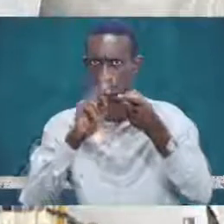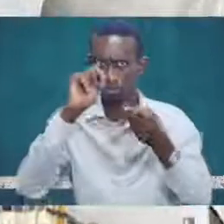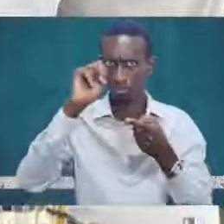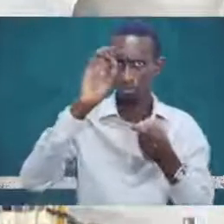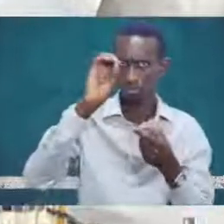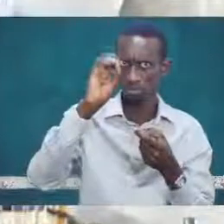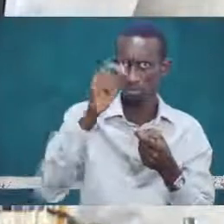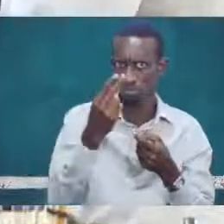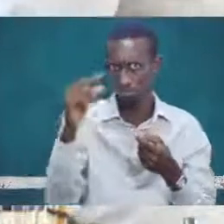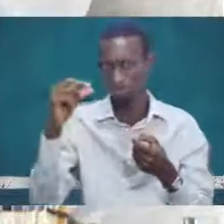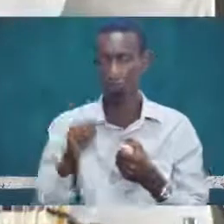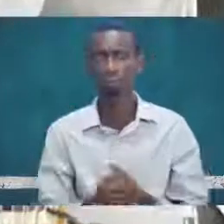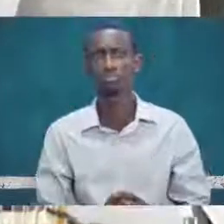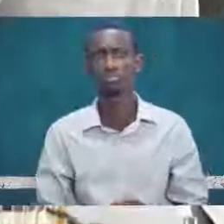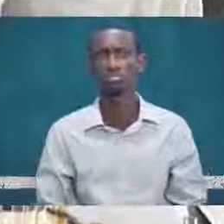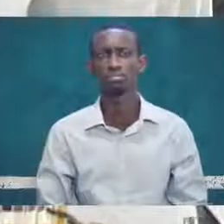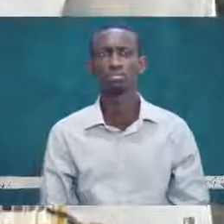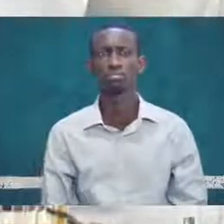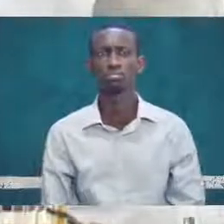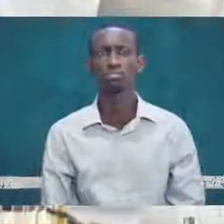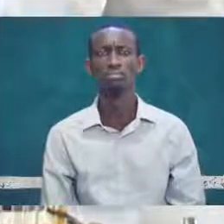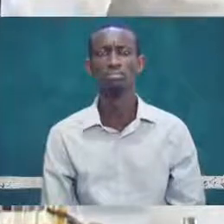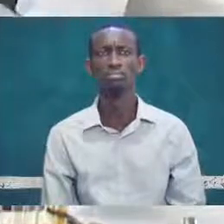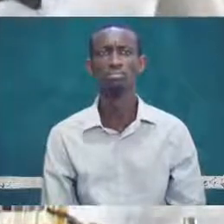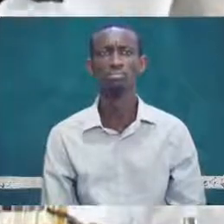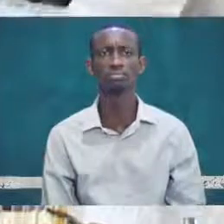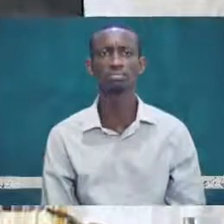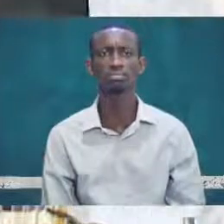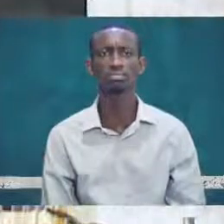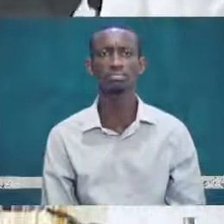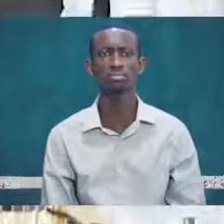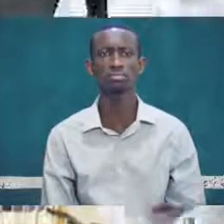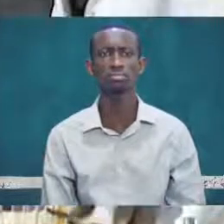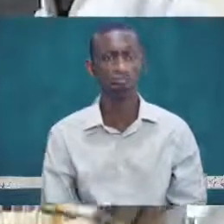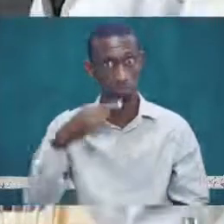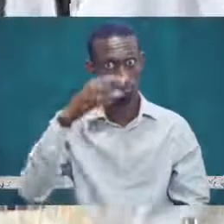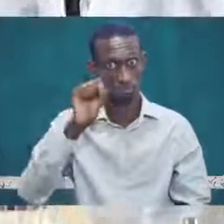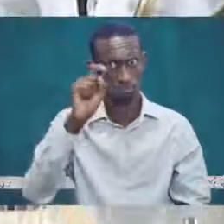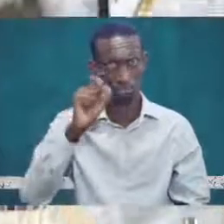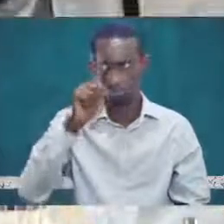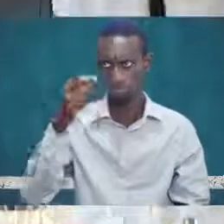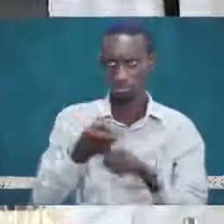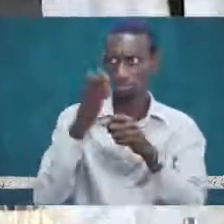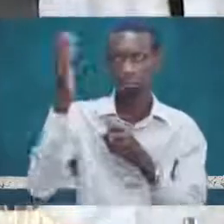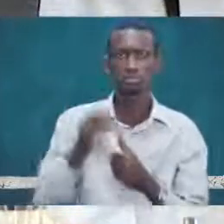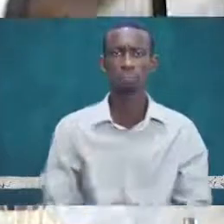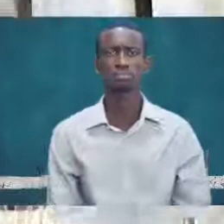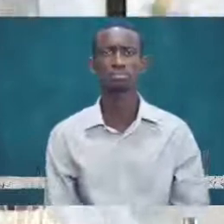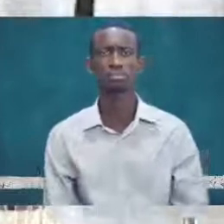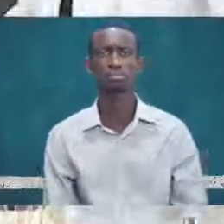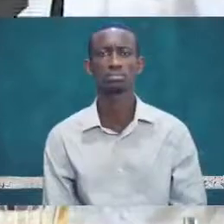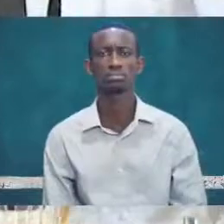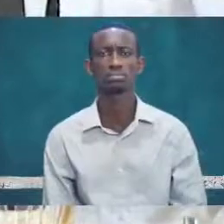dioxide gas. This is the gas that was coming out. Very clearly, you can still see